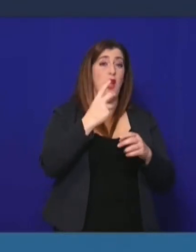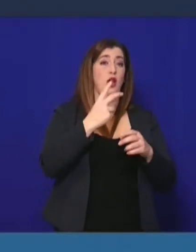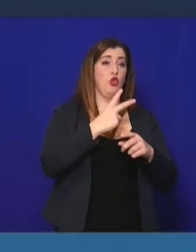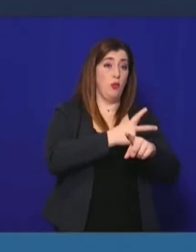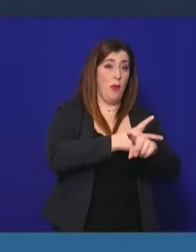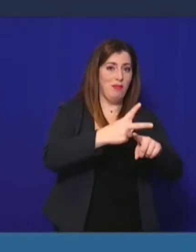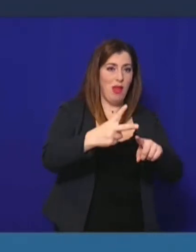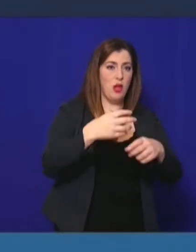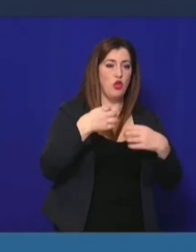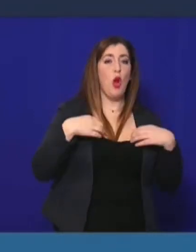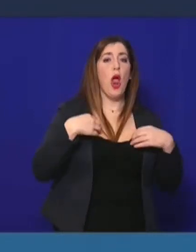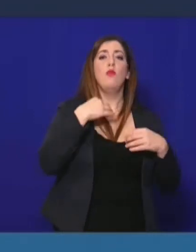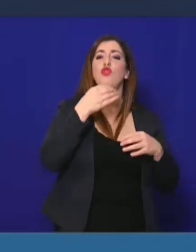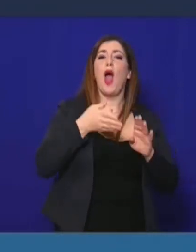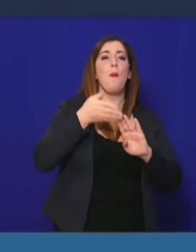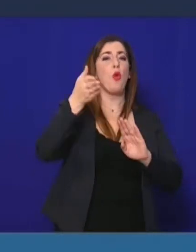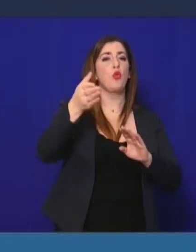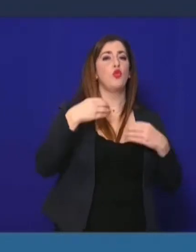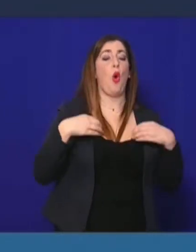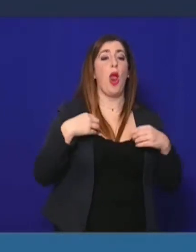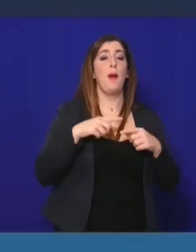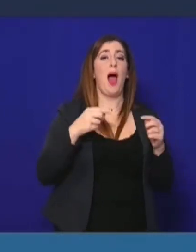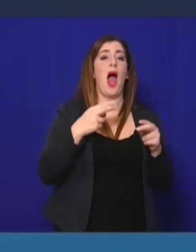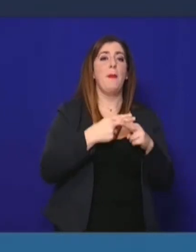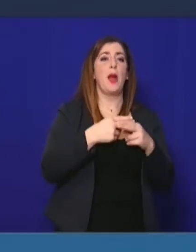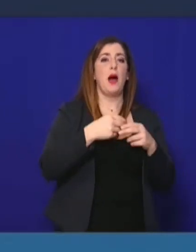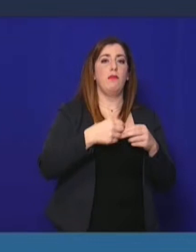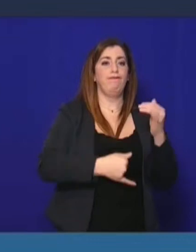tal-miliet u New Year ħajamlu l-ewwel ġimagħtejn